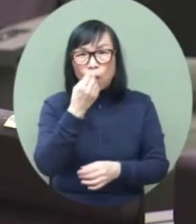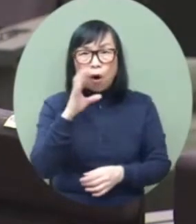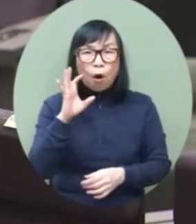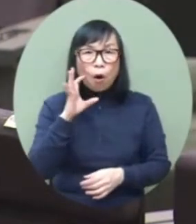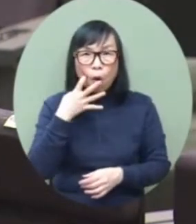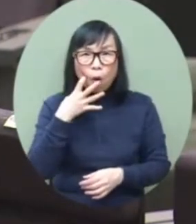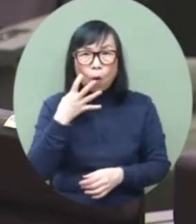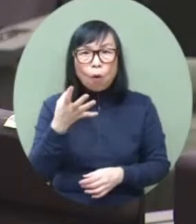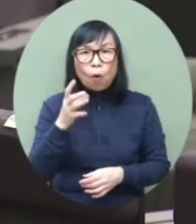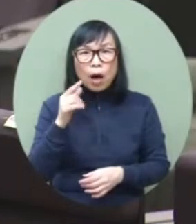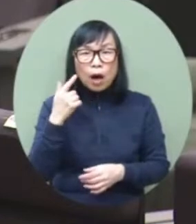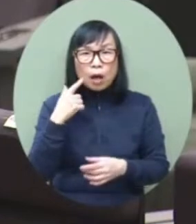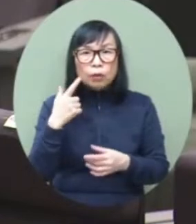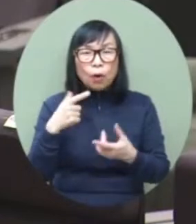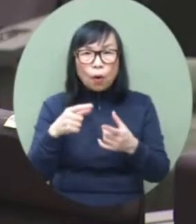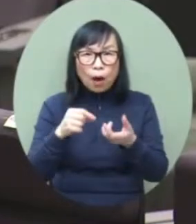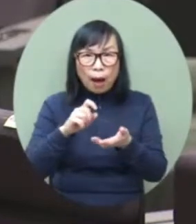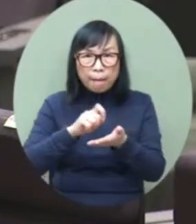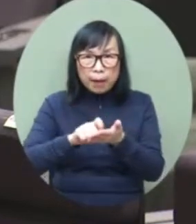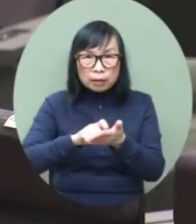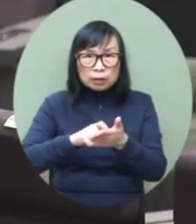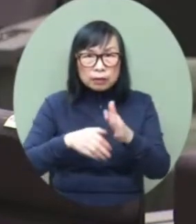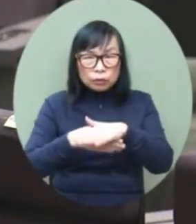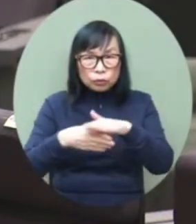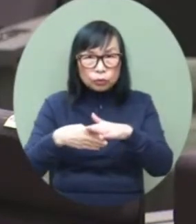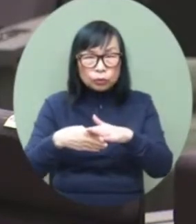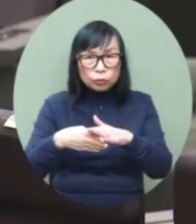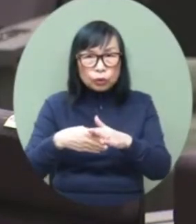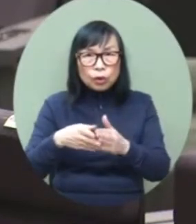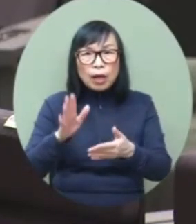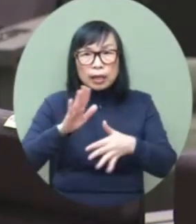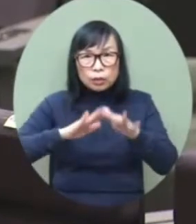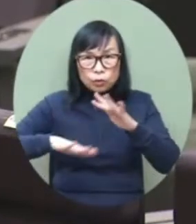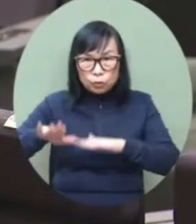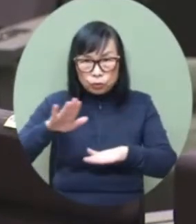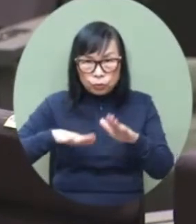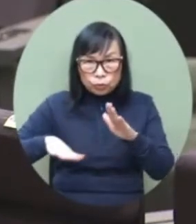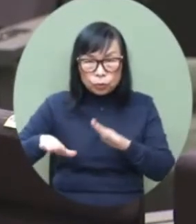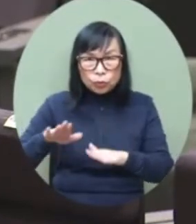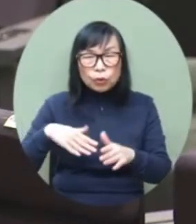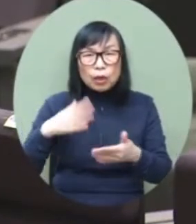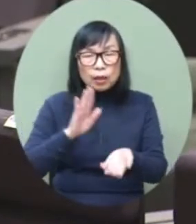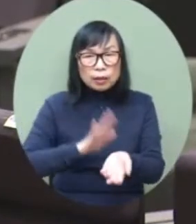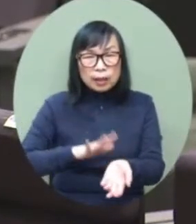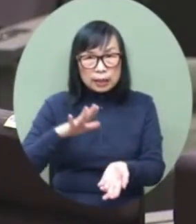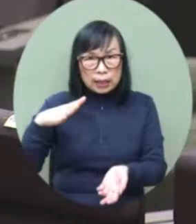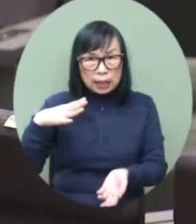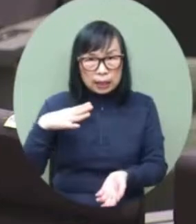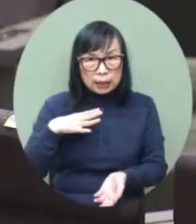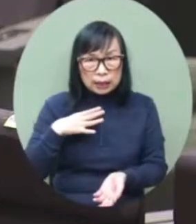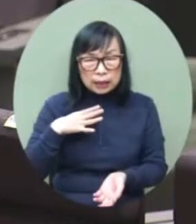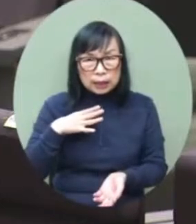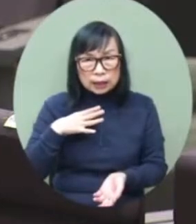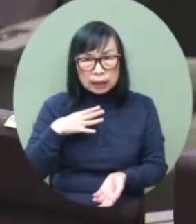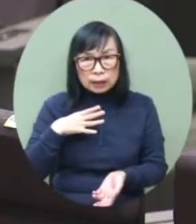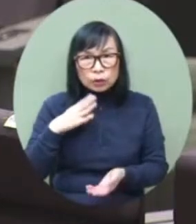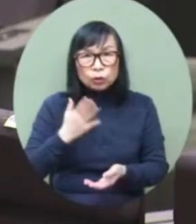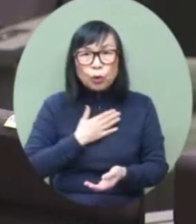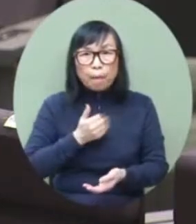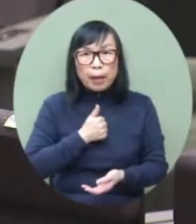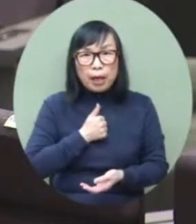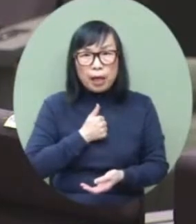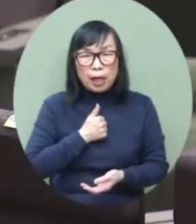office specifically to work on pandemic preparedness with these regions. Thank